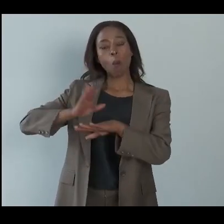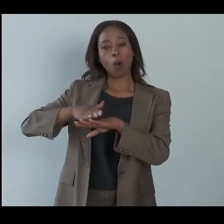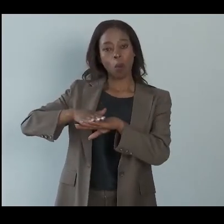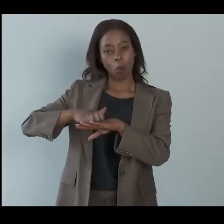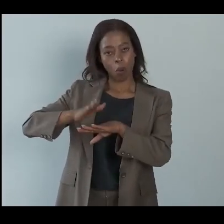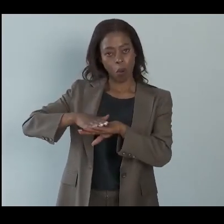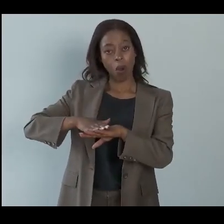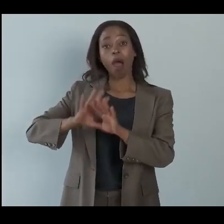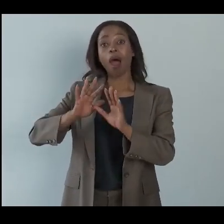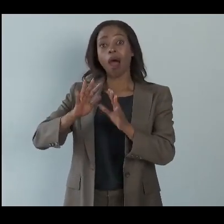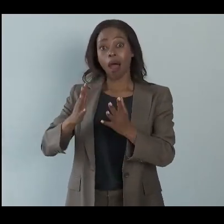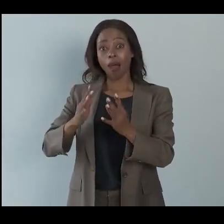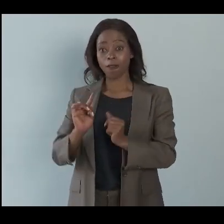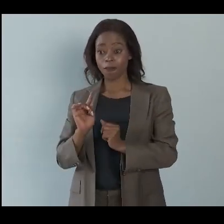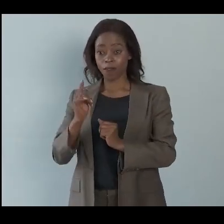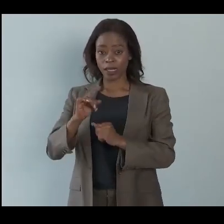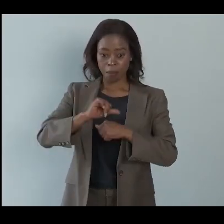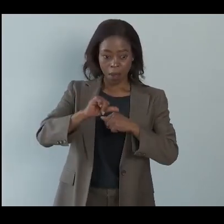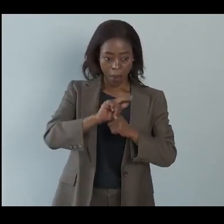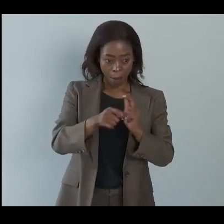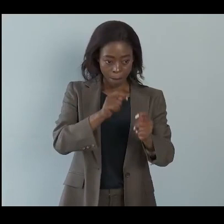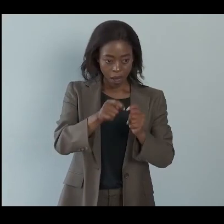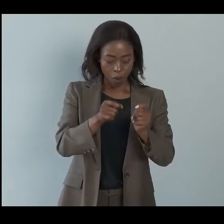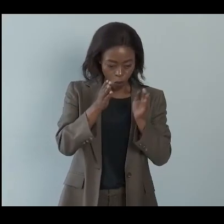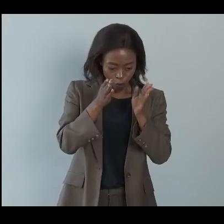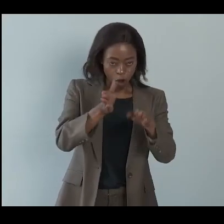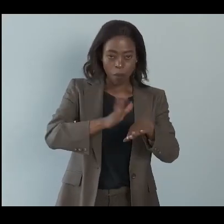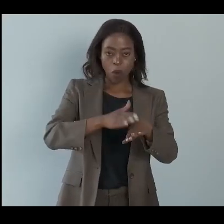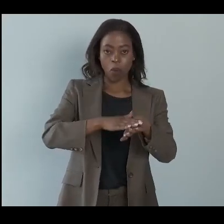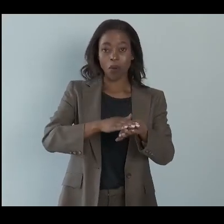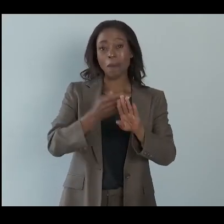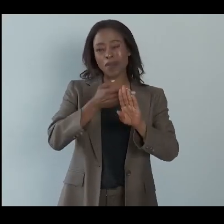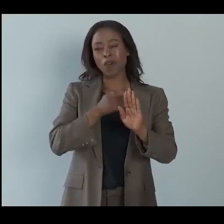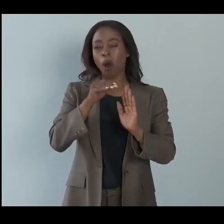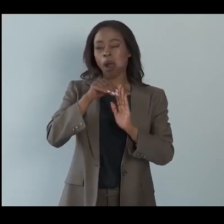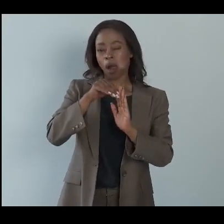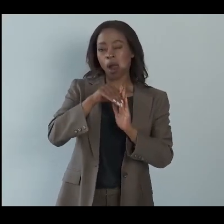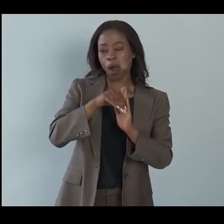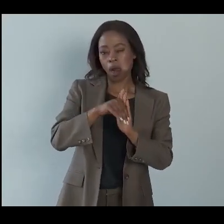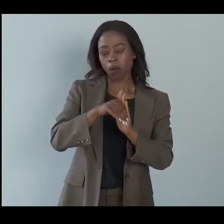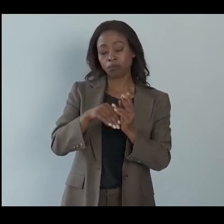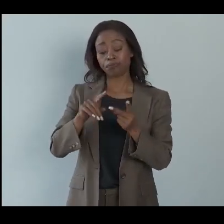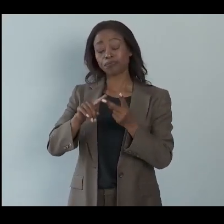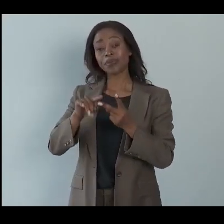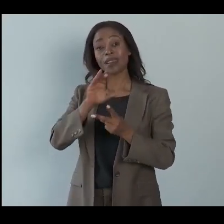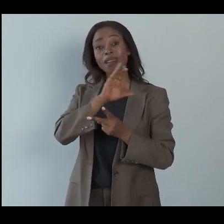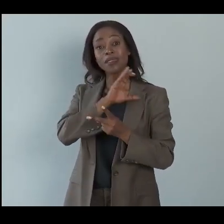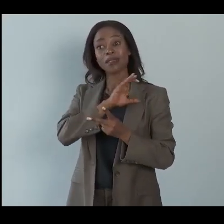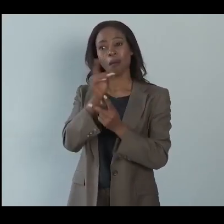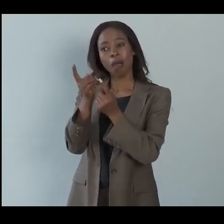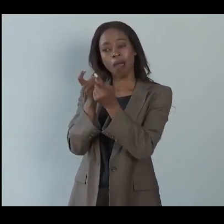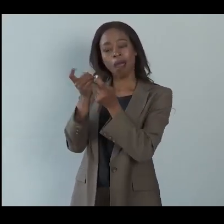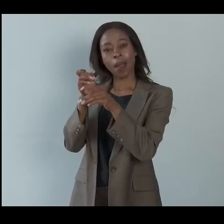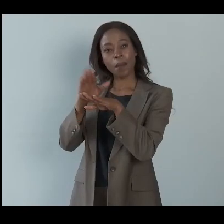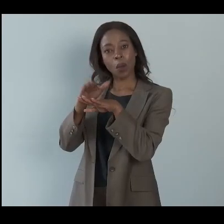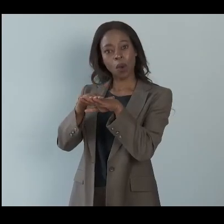investing in POS terminals for rental, which will however impact depreciation. Customer acquisition was healthy, with